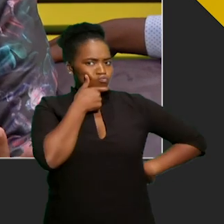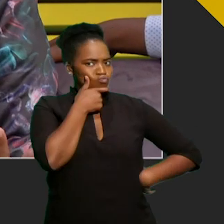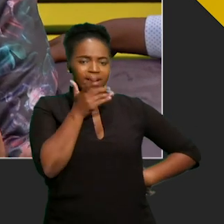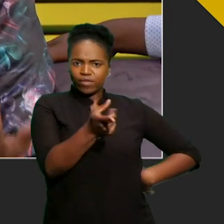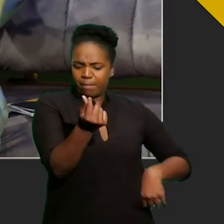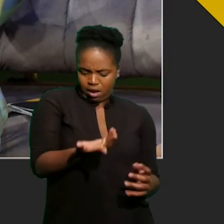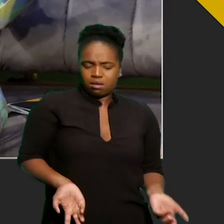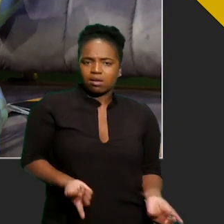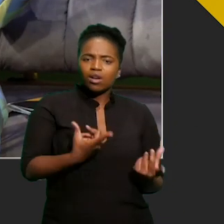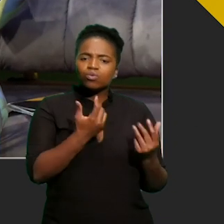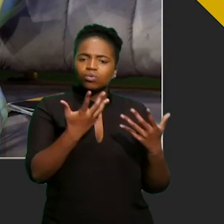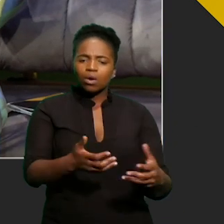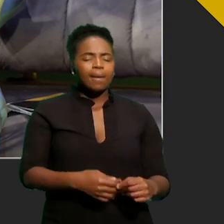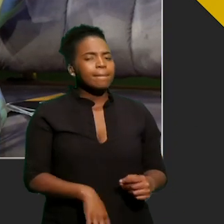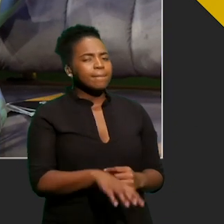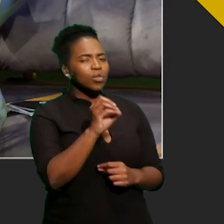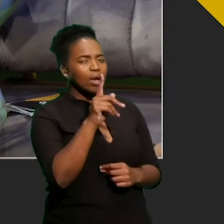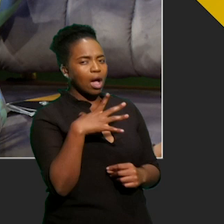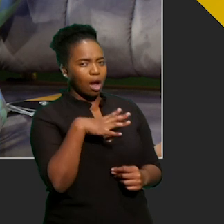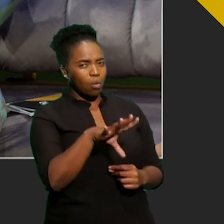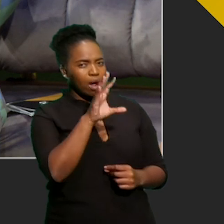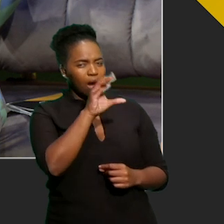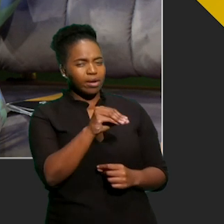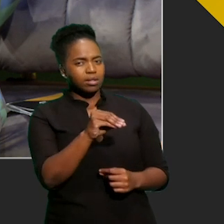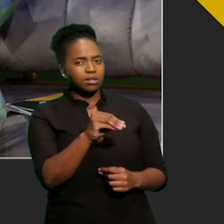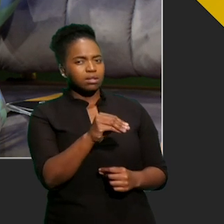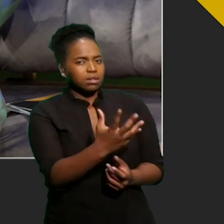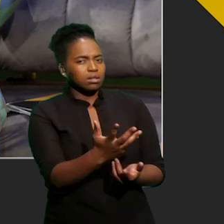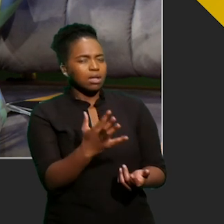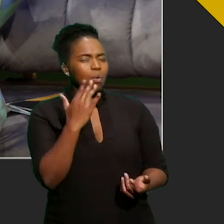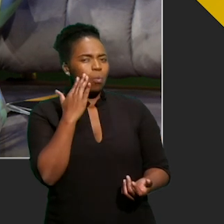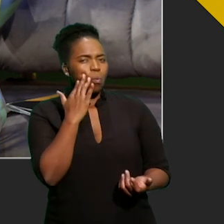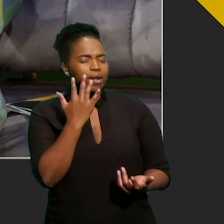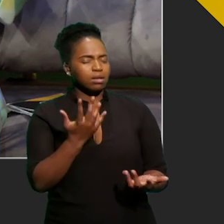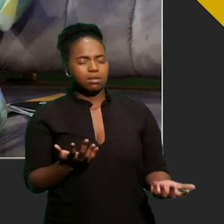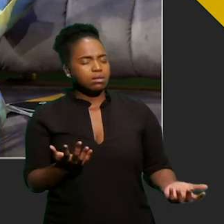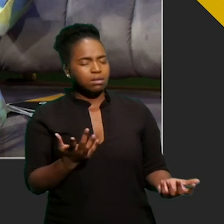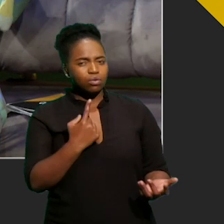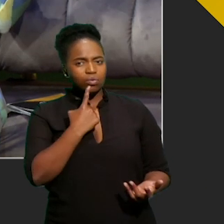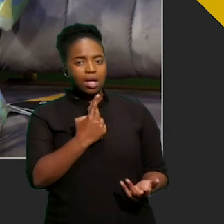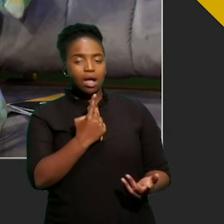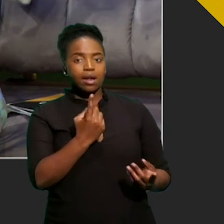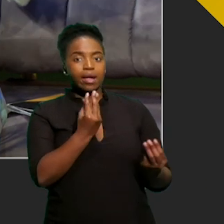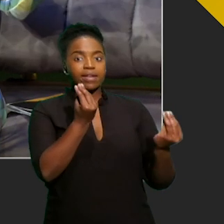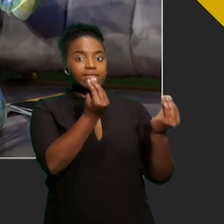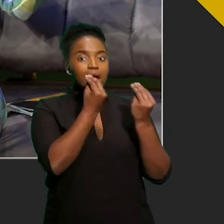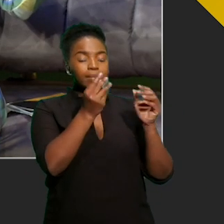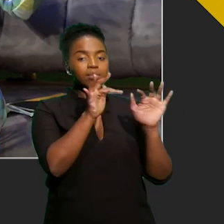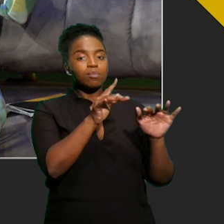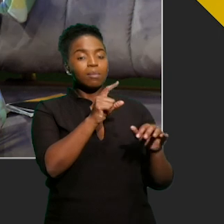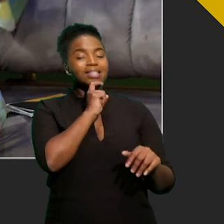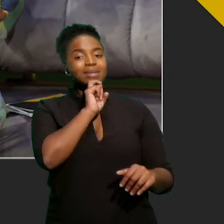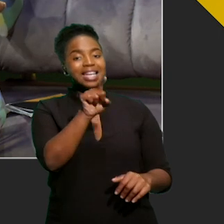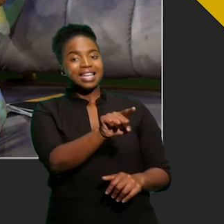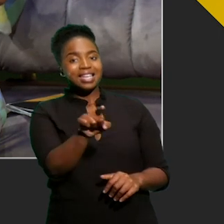And that's what I want to bring it back to. At what point do prominent people, Babarikisa, you guys, to